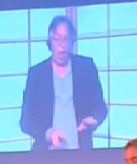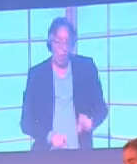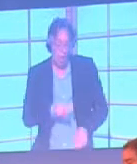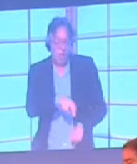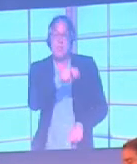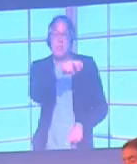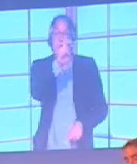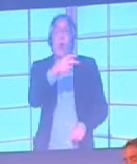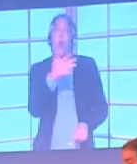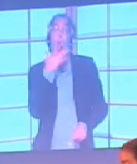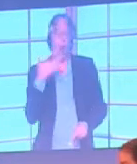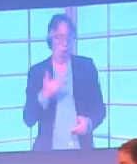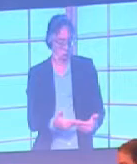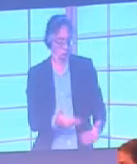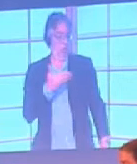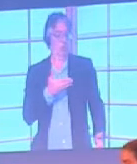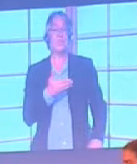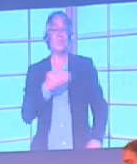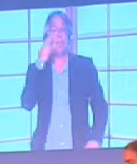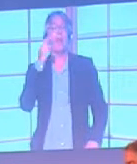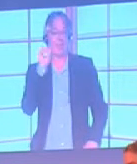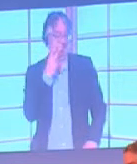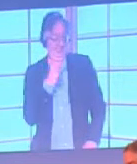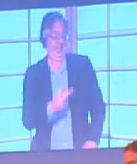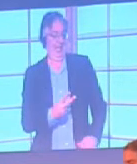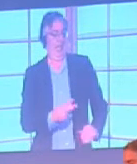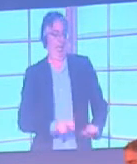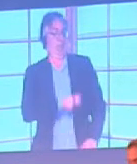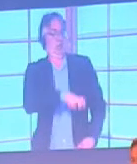of obstacles as well we face. And then